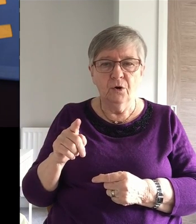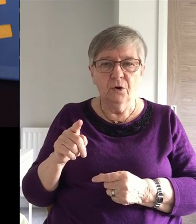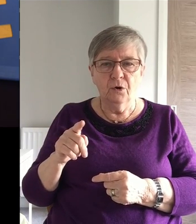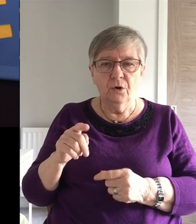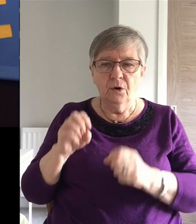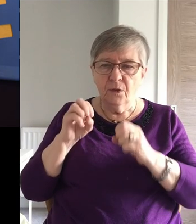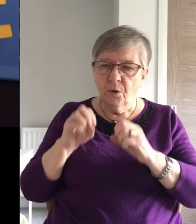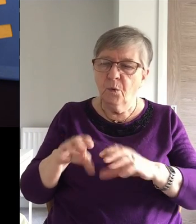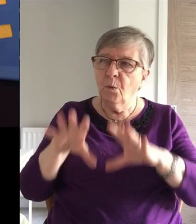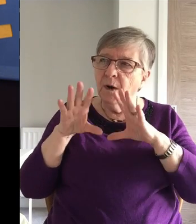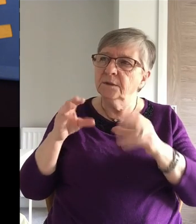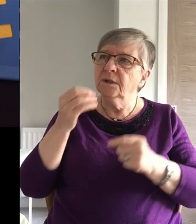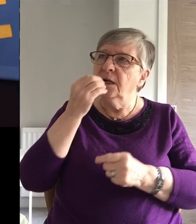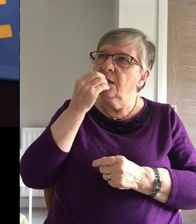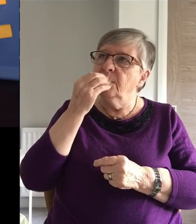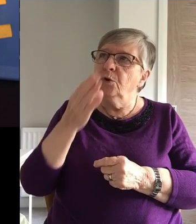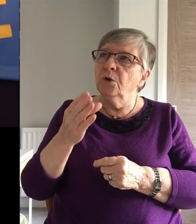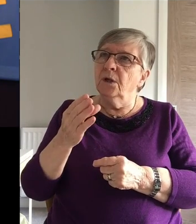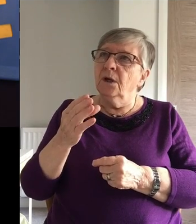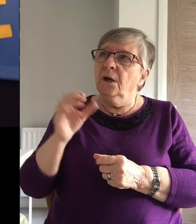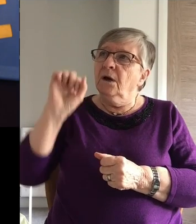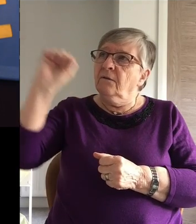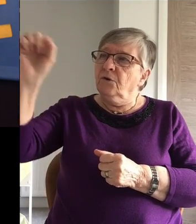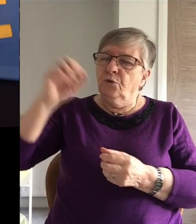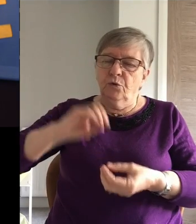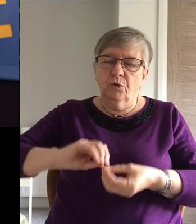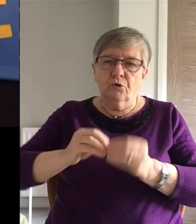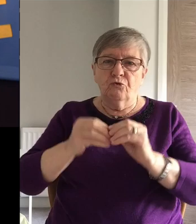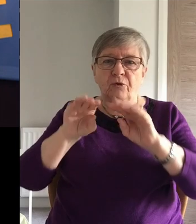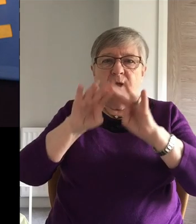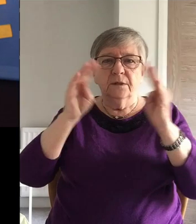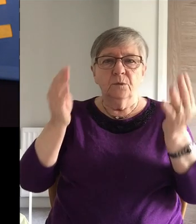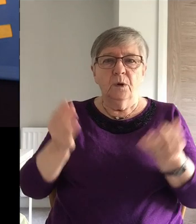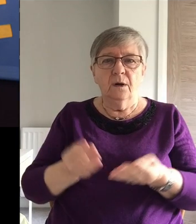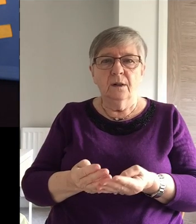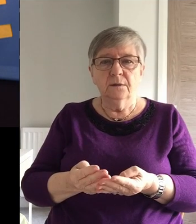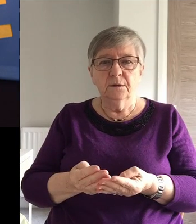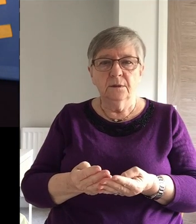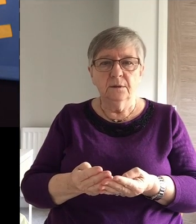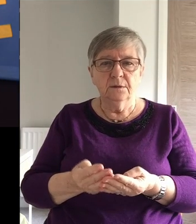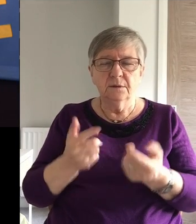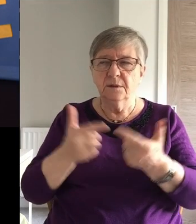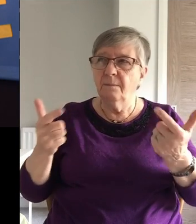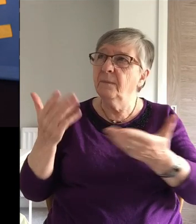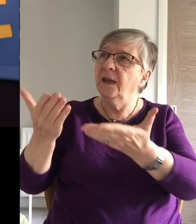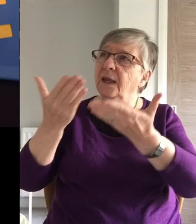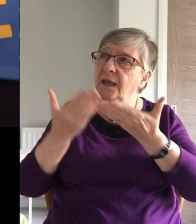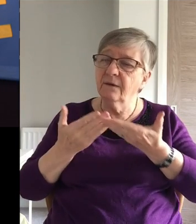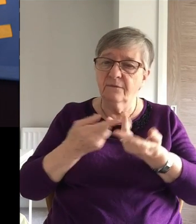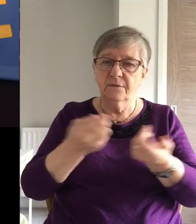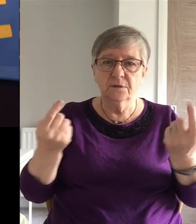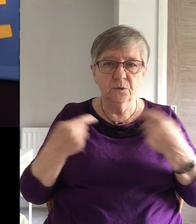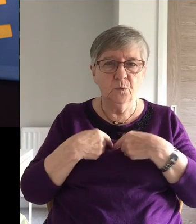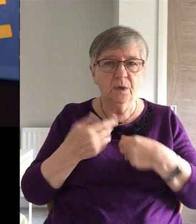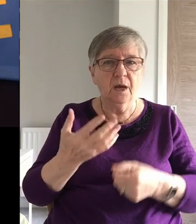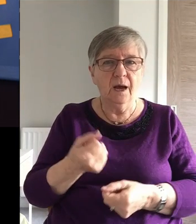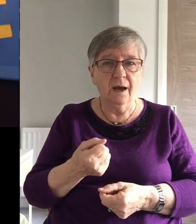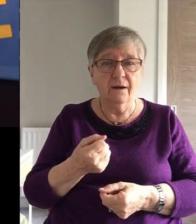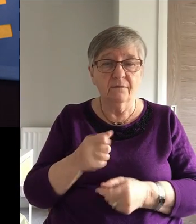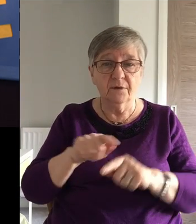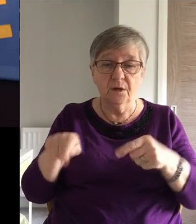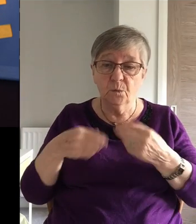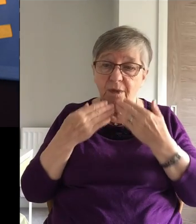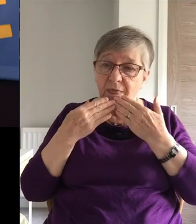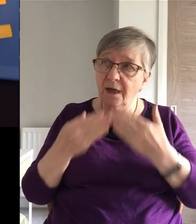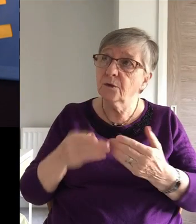wonder and the beauty of your created world, for its many gifts. And we thank you that